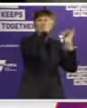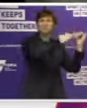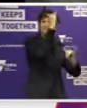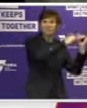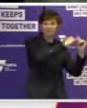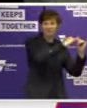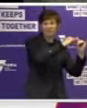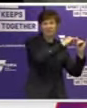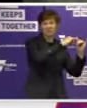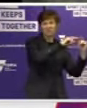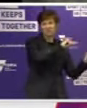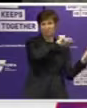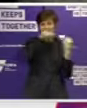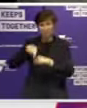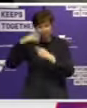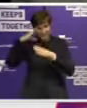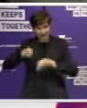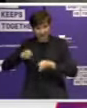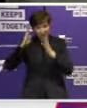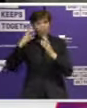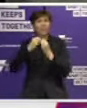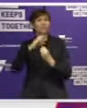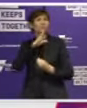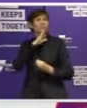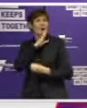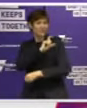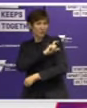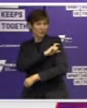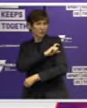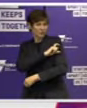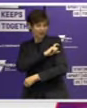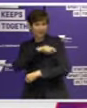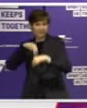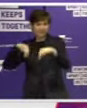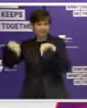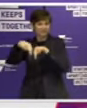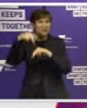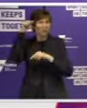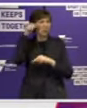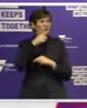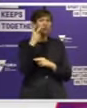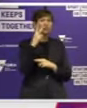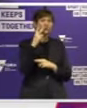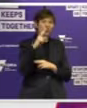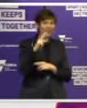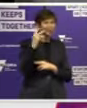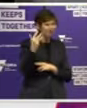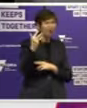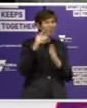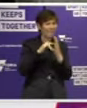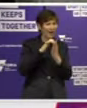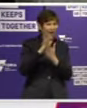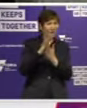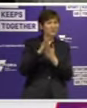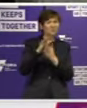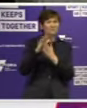the contracts, and they commenced from, as you know, the night you stood everything up on the 29th of March. The decision obviously was taken